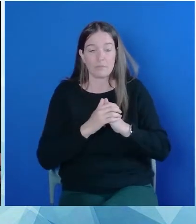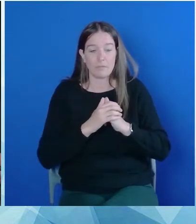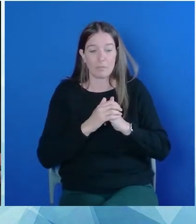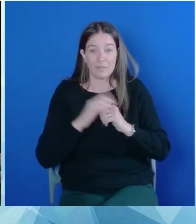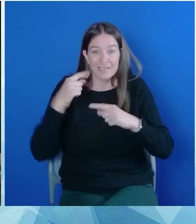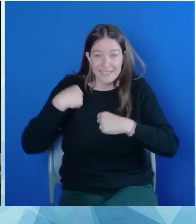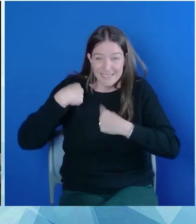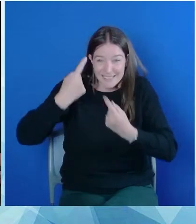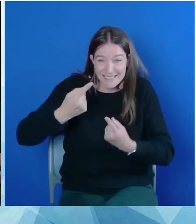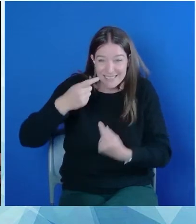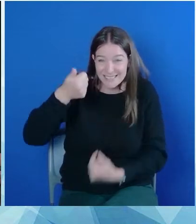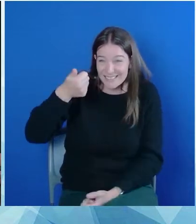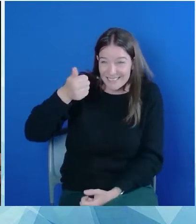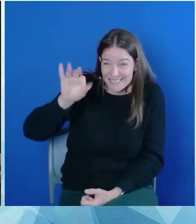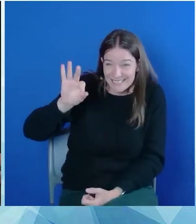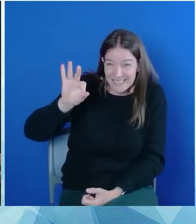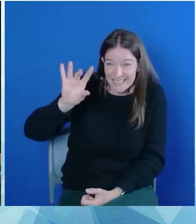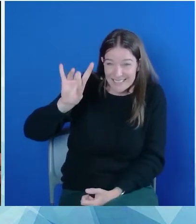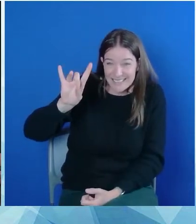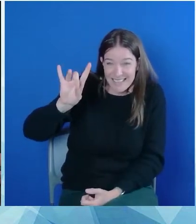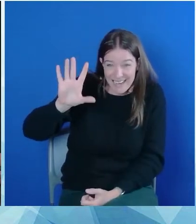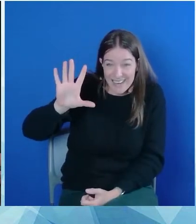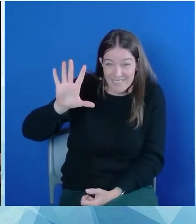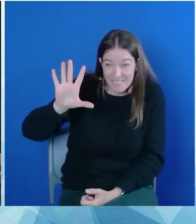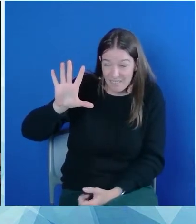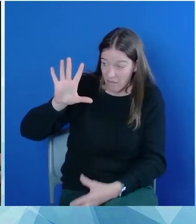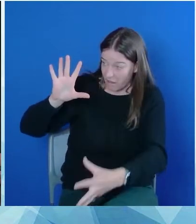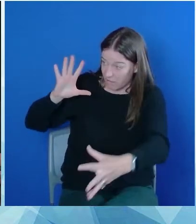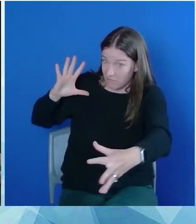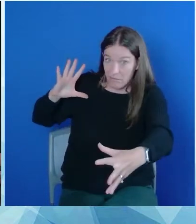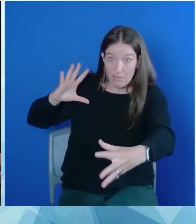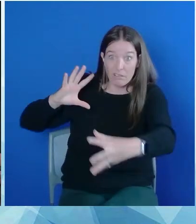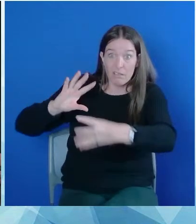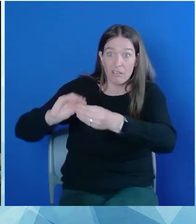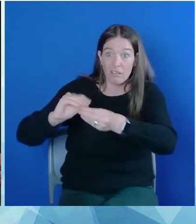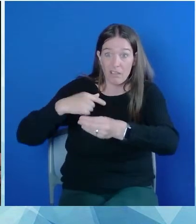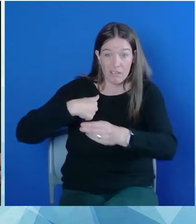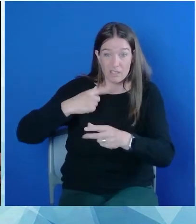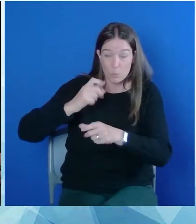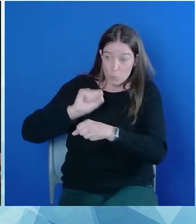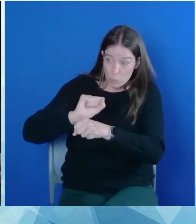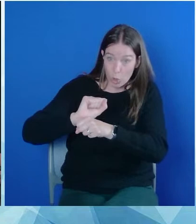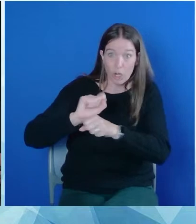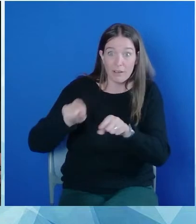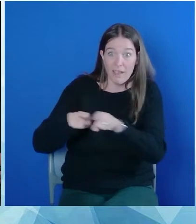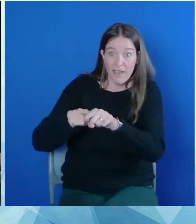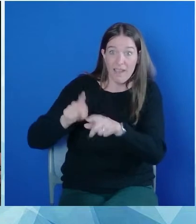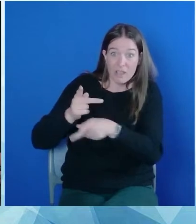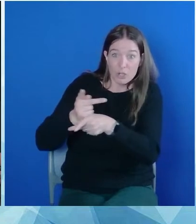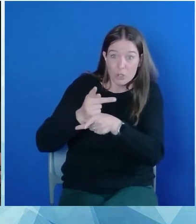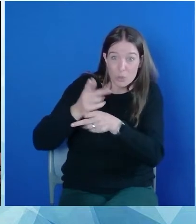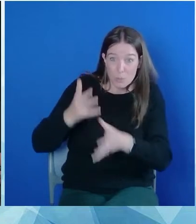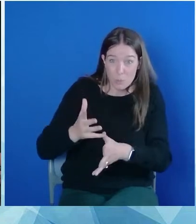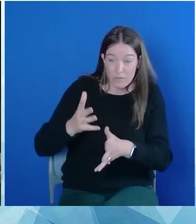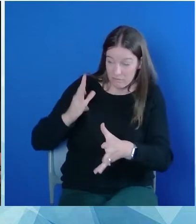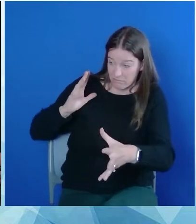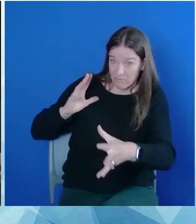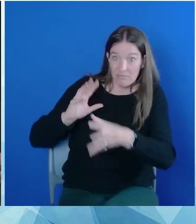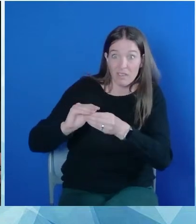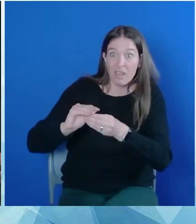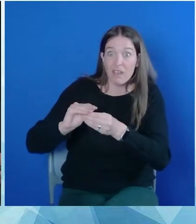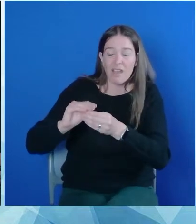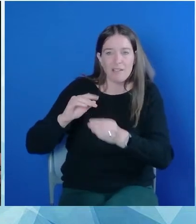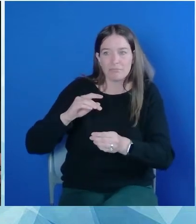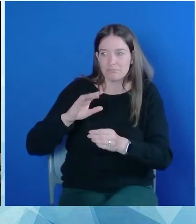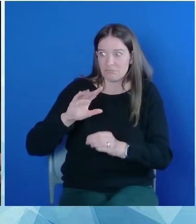since 1985, in the years that I have been a supervisor of so many individuals over the years, I